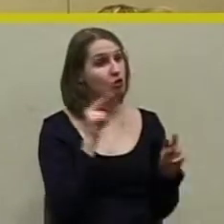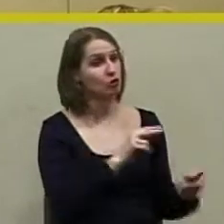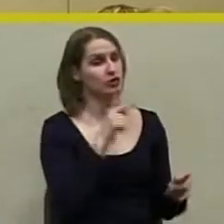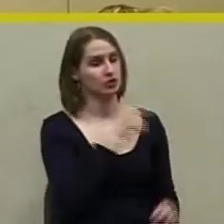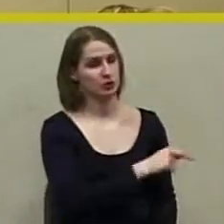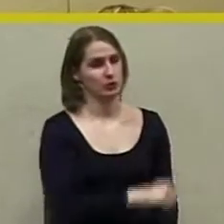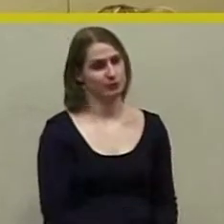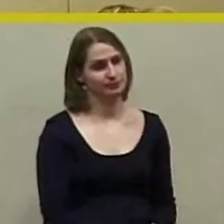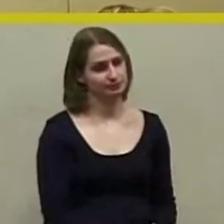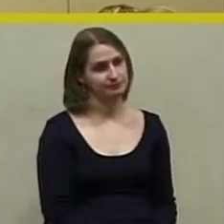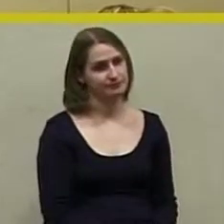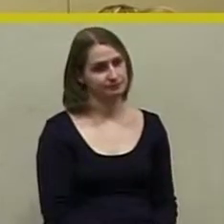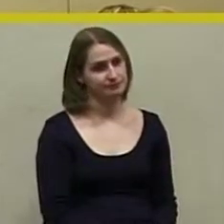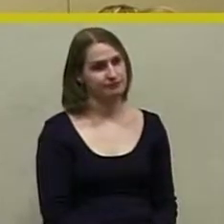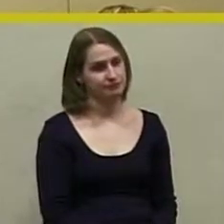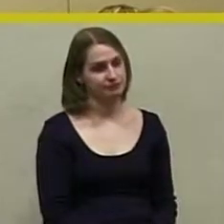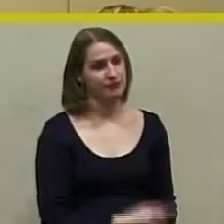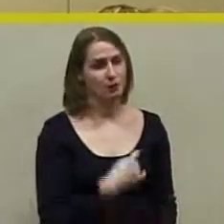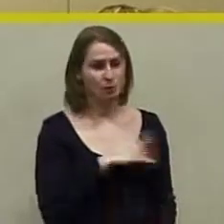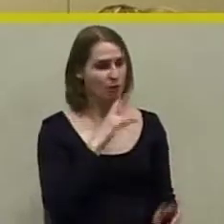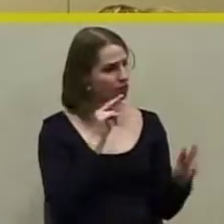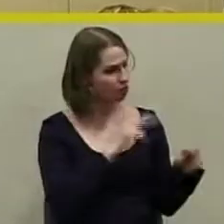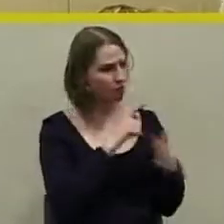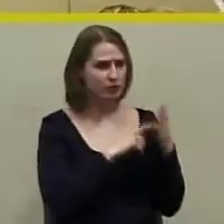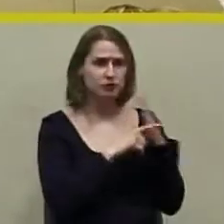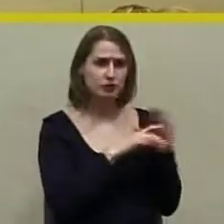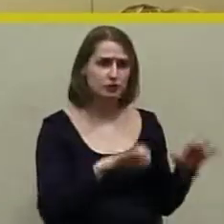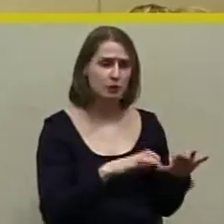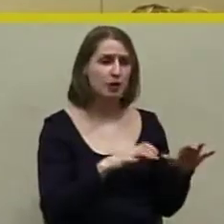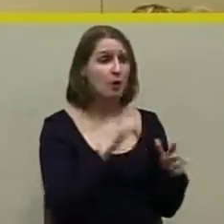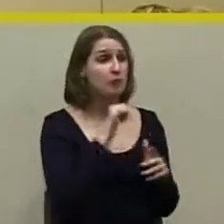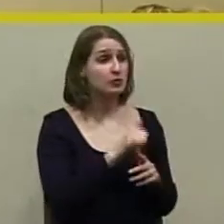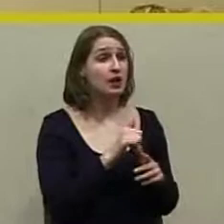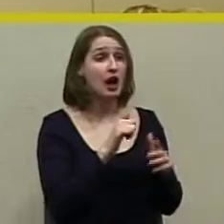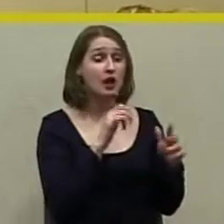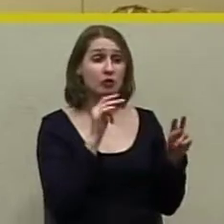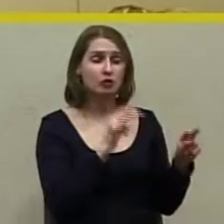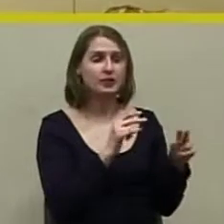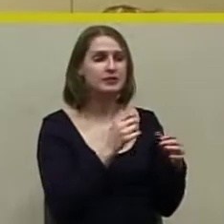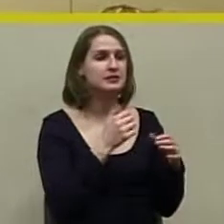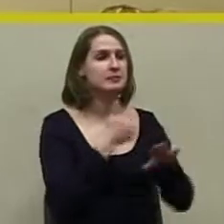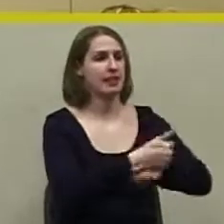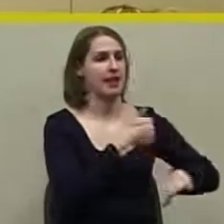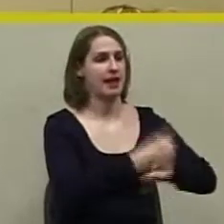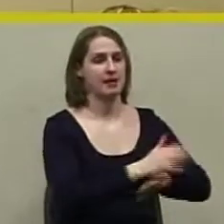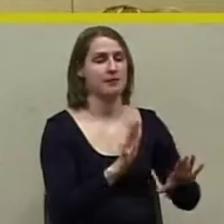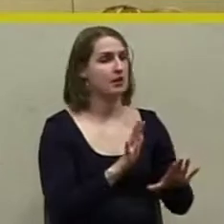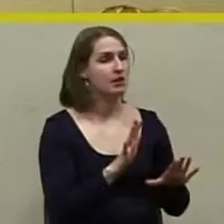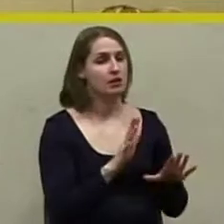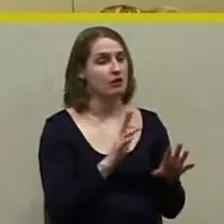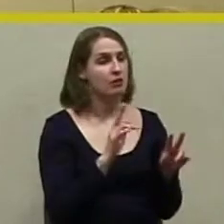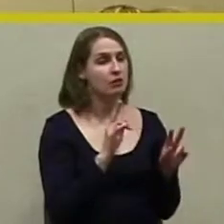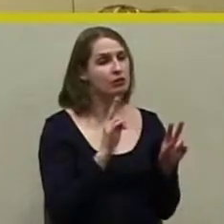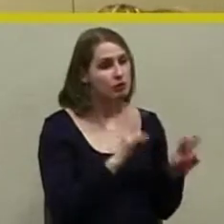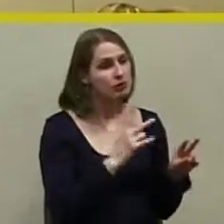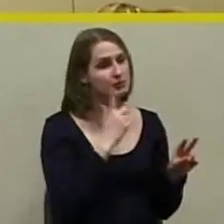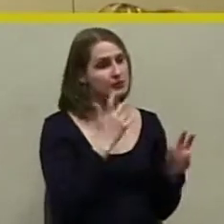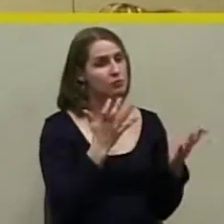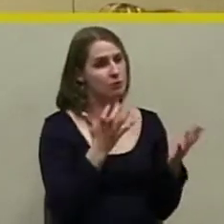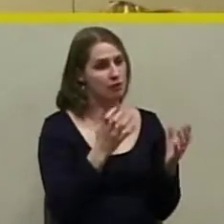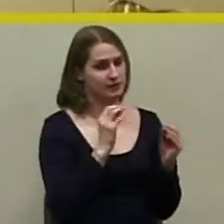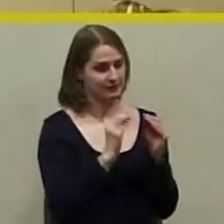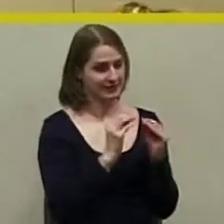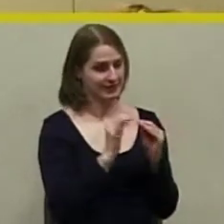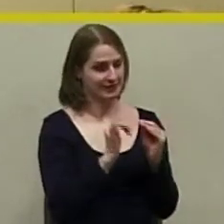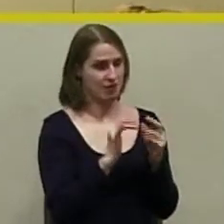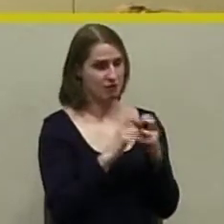you. We're going to look at what you're doing. Now we're not looking to fix the blame. We're looking to fix the problem. When